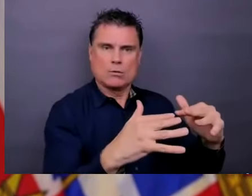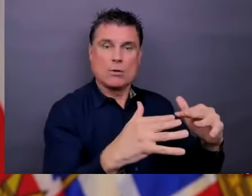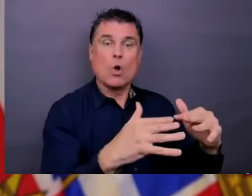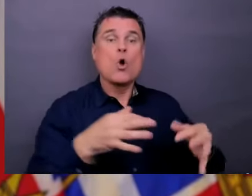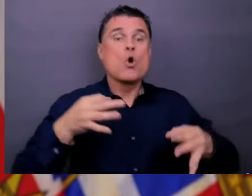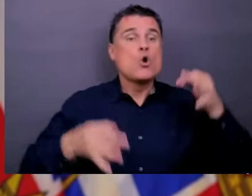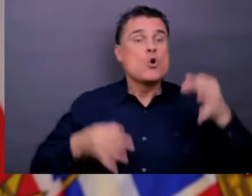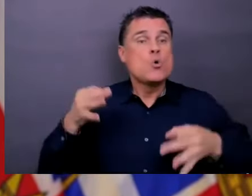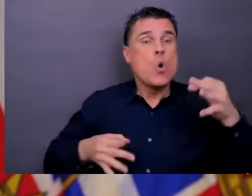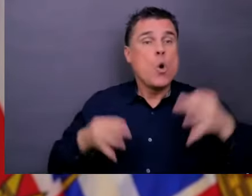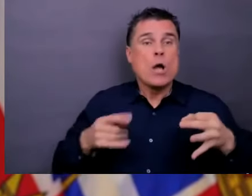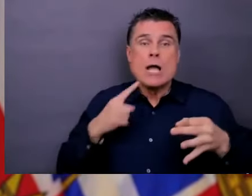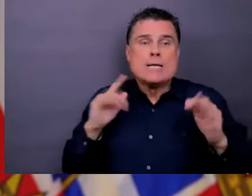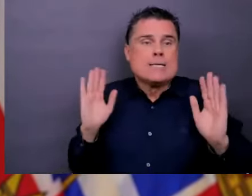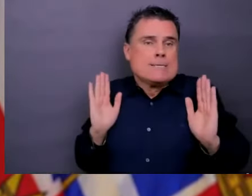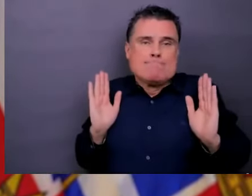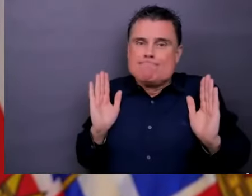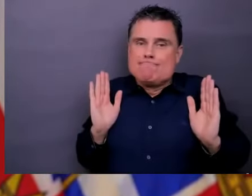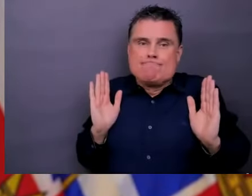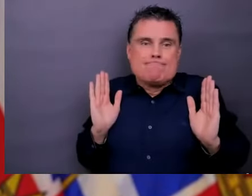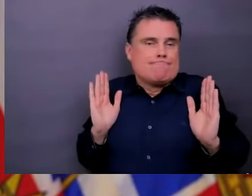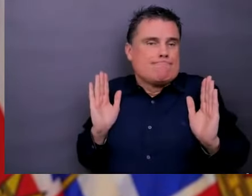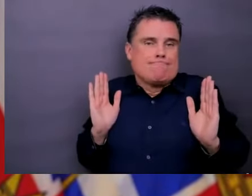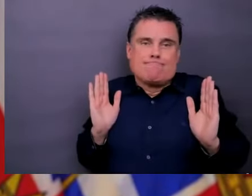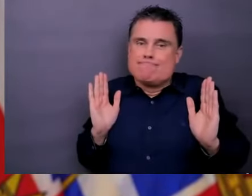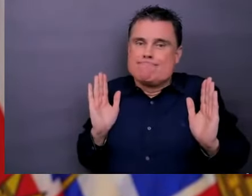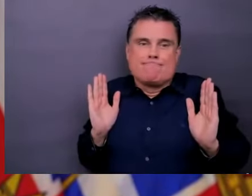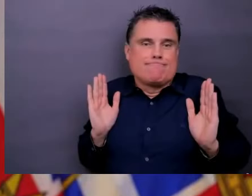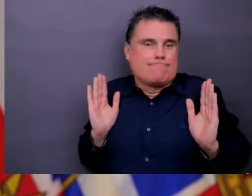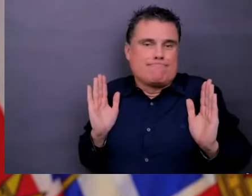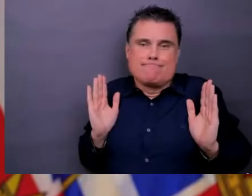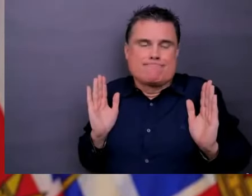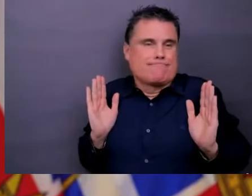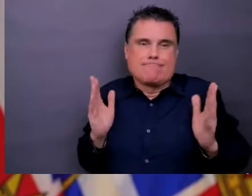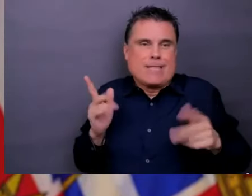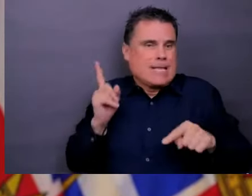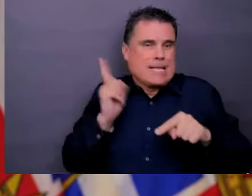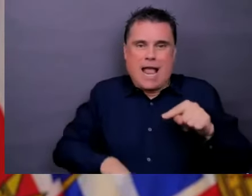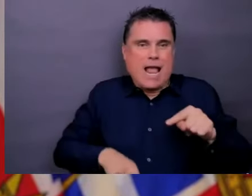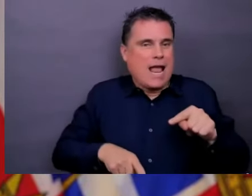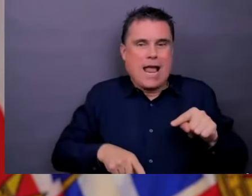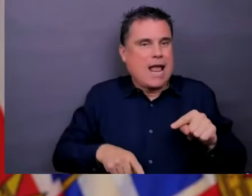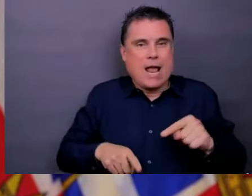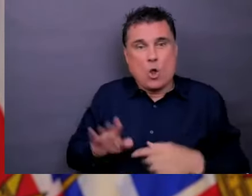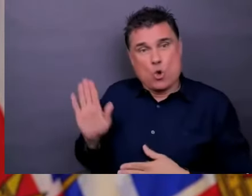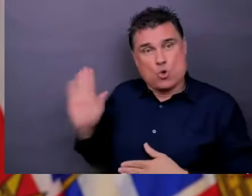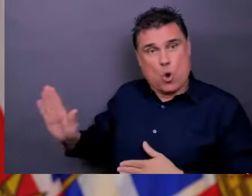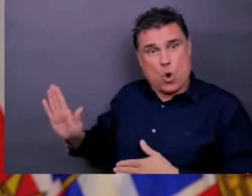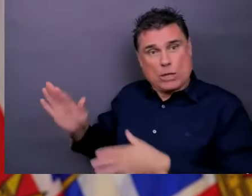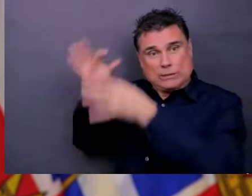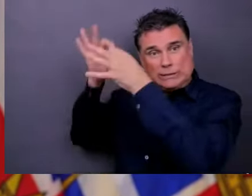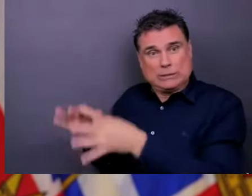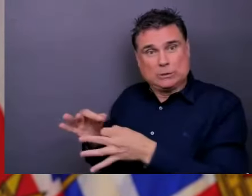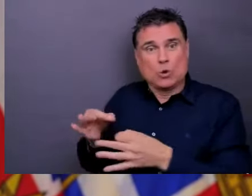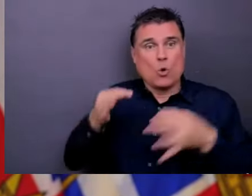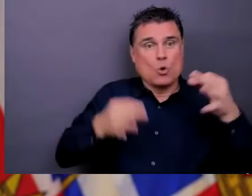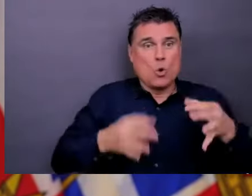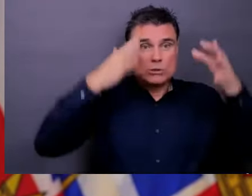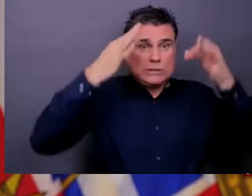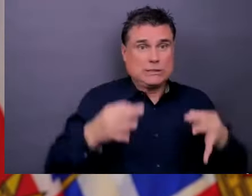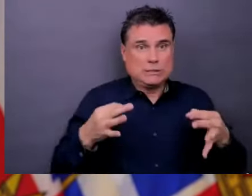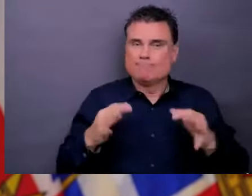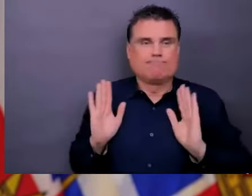this is before the court, so I have to be cautious about what I do say. I will say that this injunction was